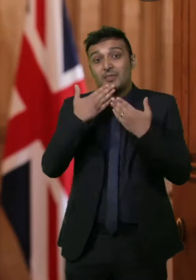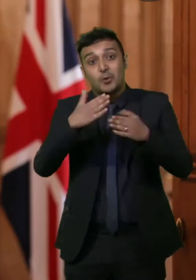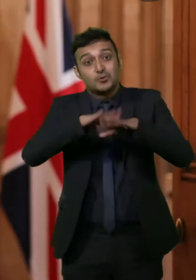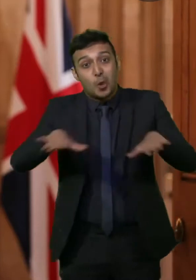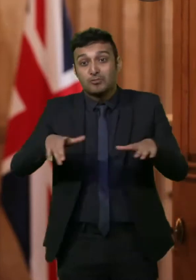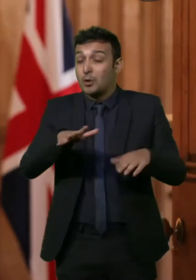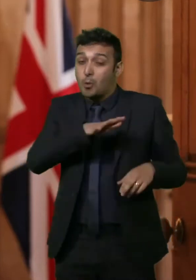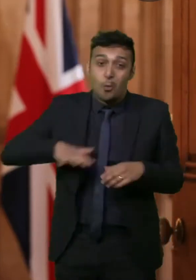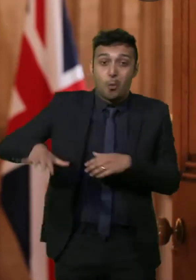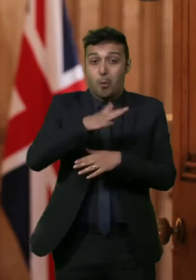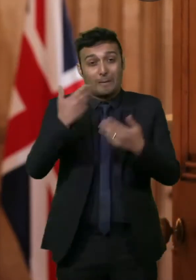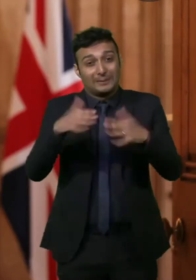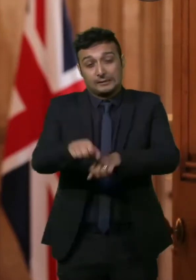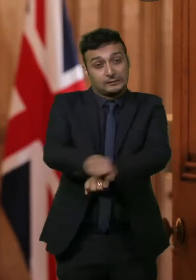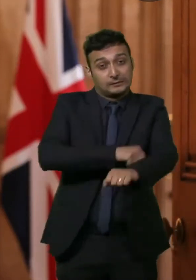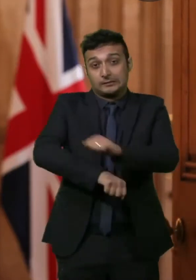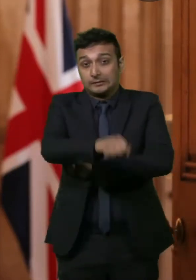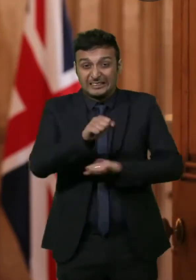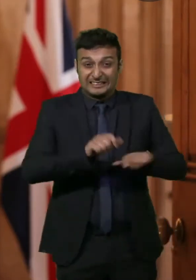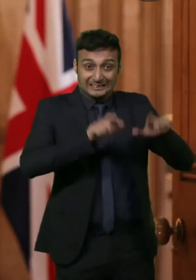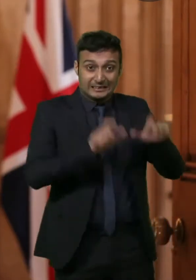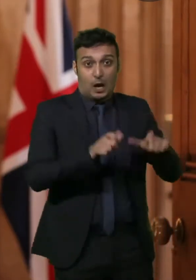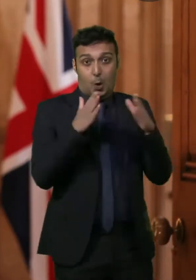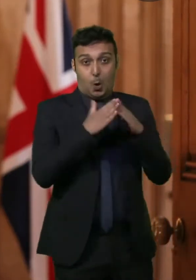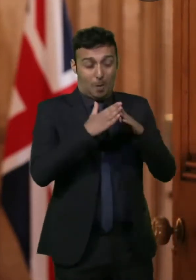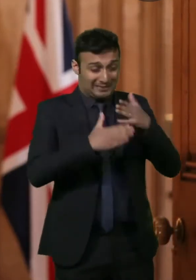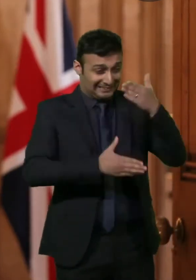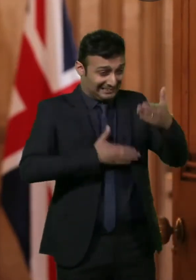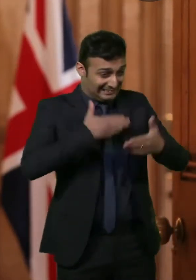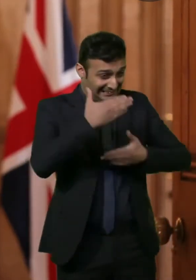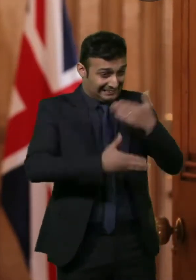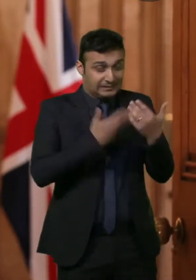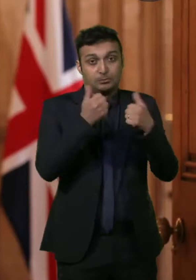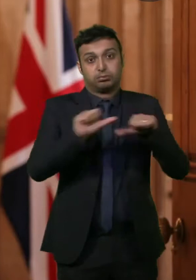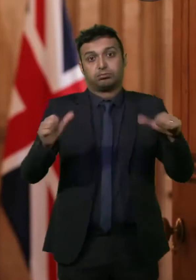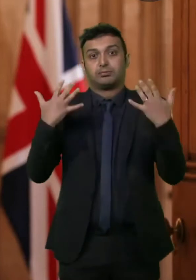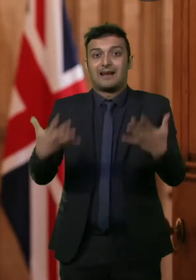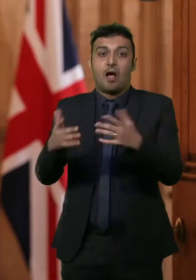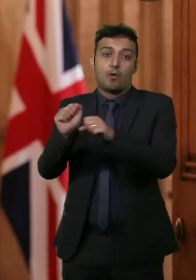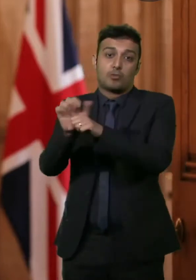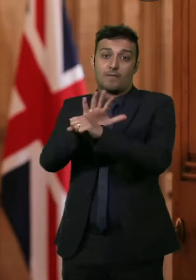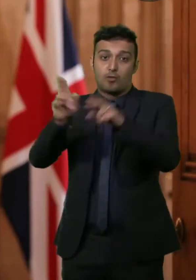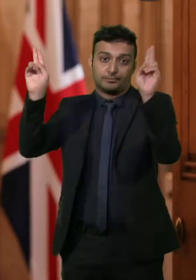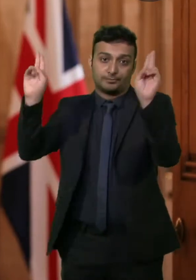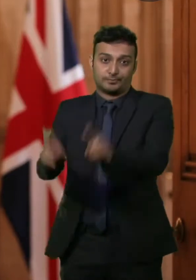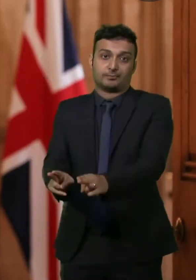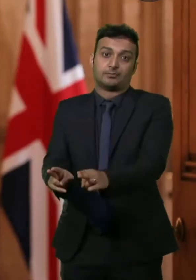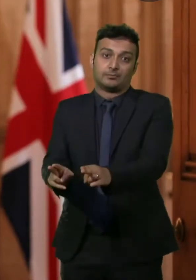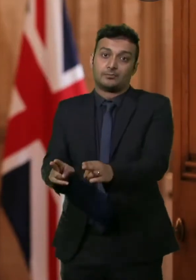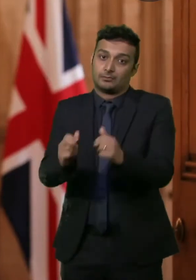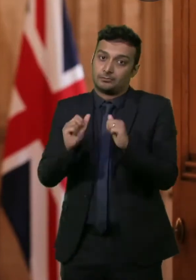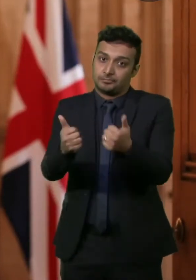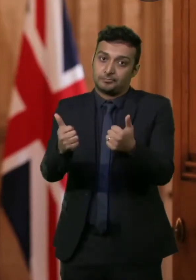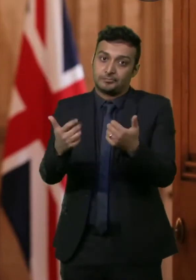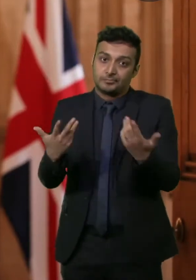able significantly to reduce the spread of the virus. And so today we've been able to take that crucial